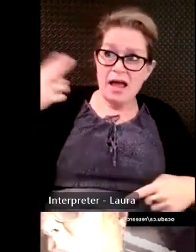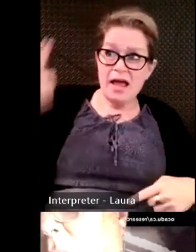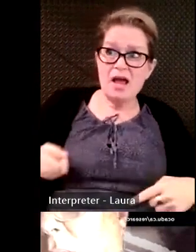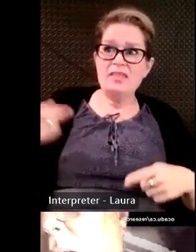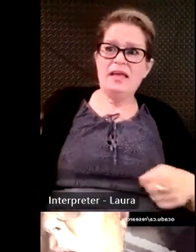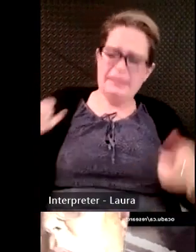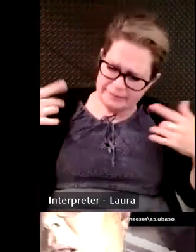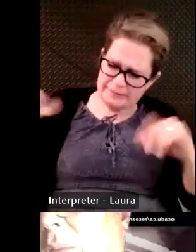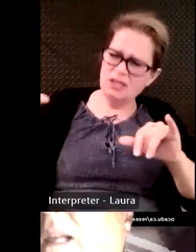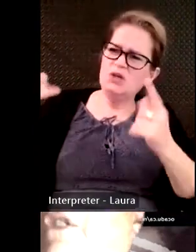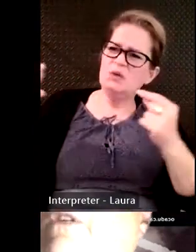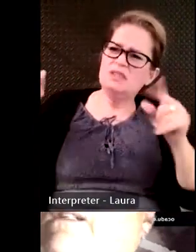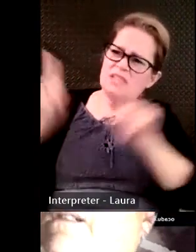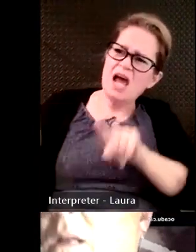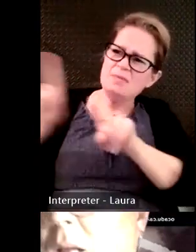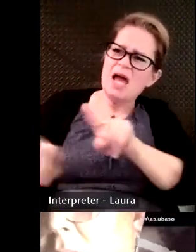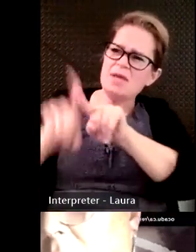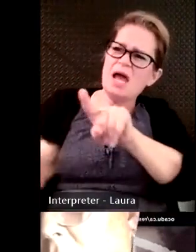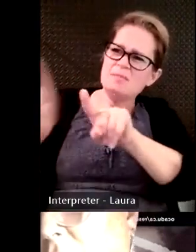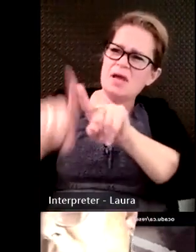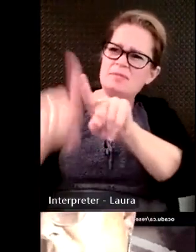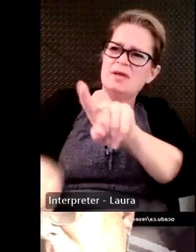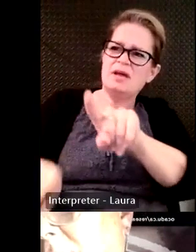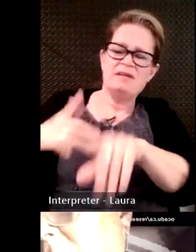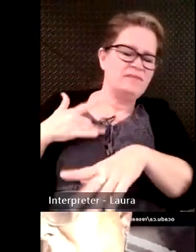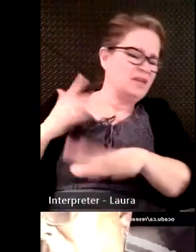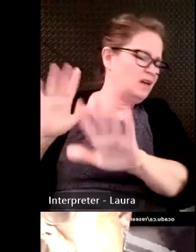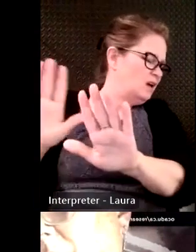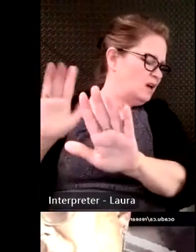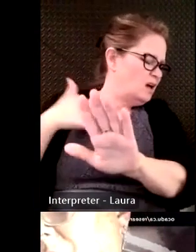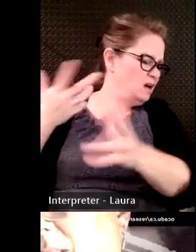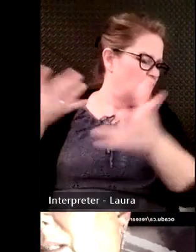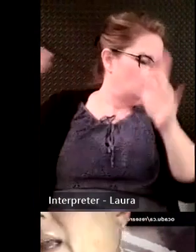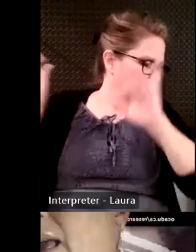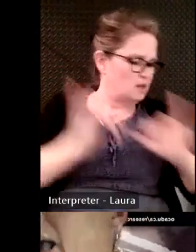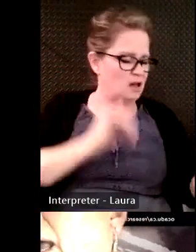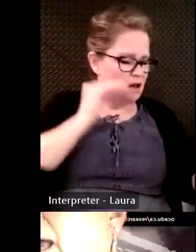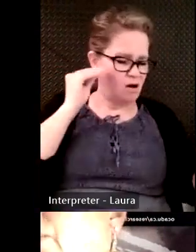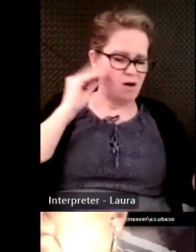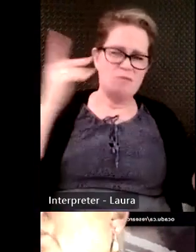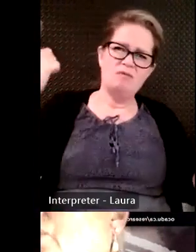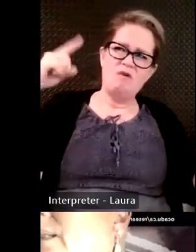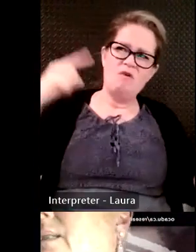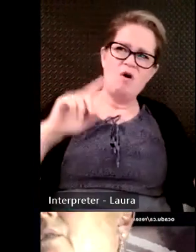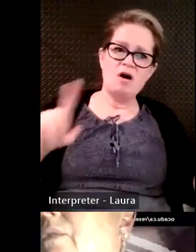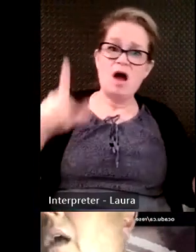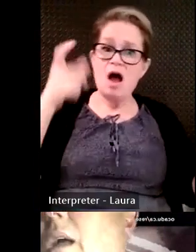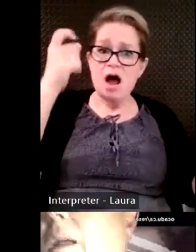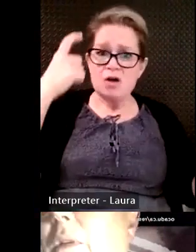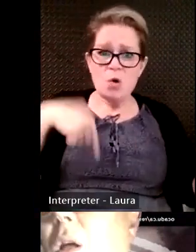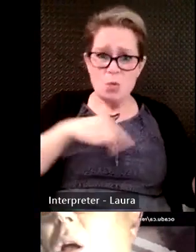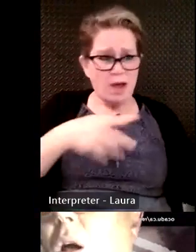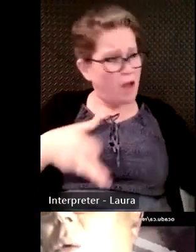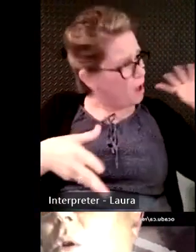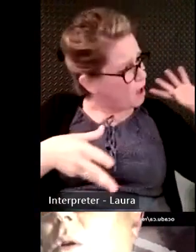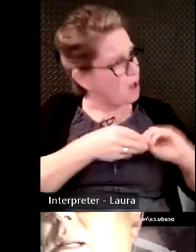stay home. We have histories and cultures and skills and visions, and if we're going to